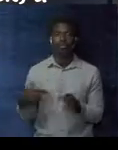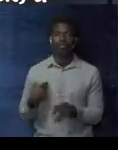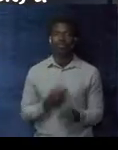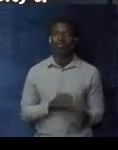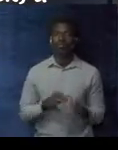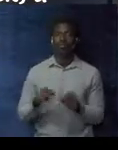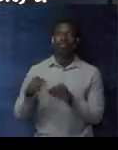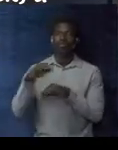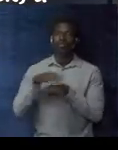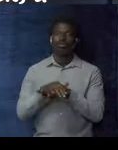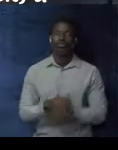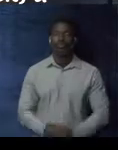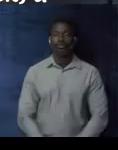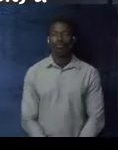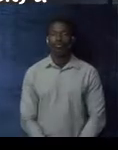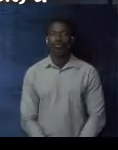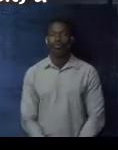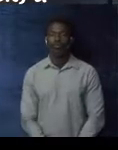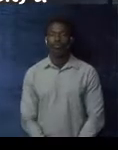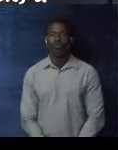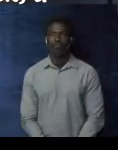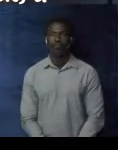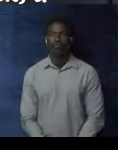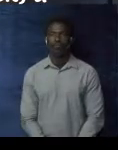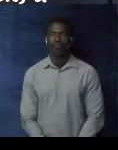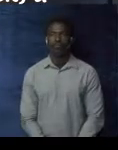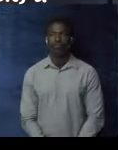All right, so let's move on.